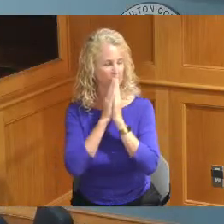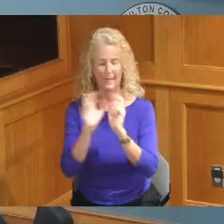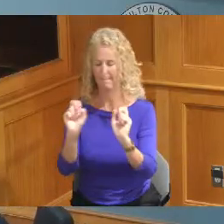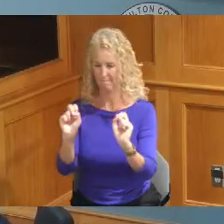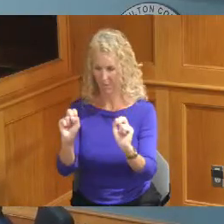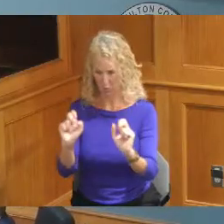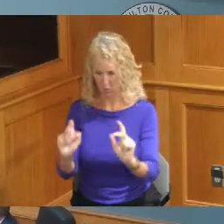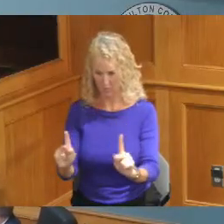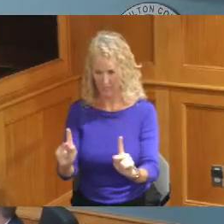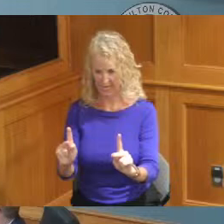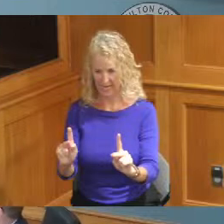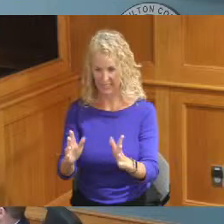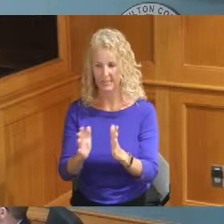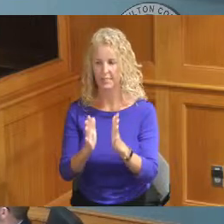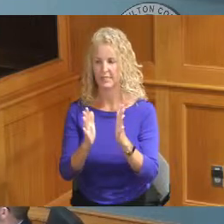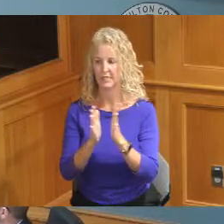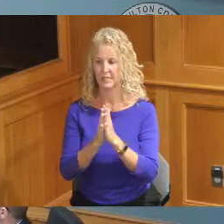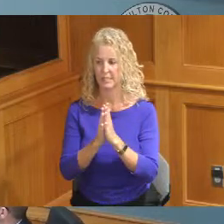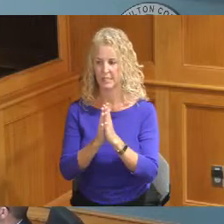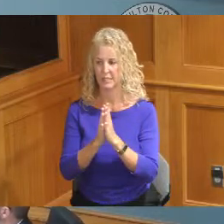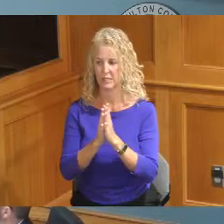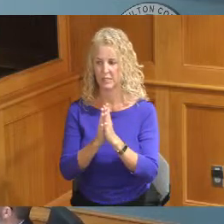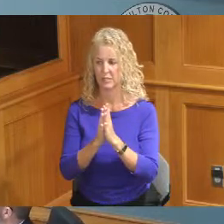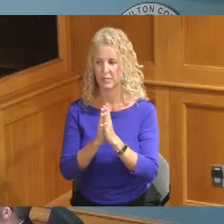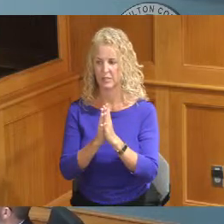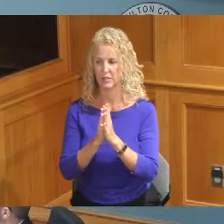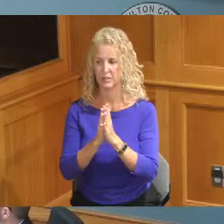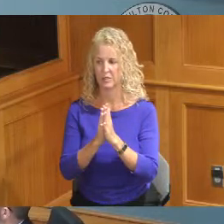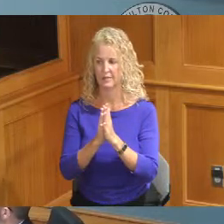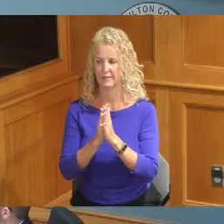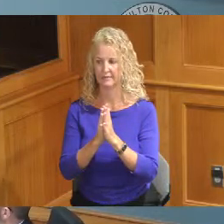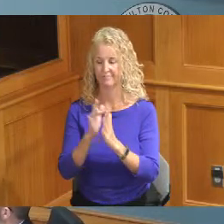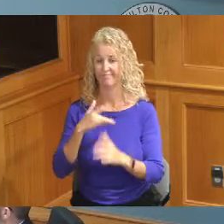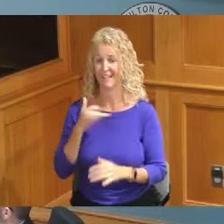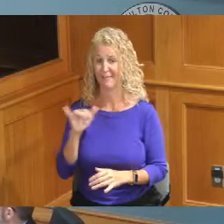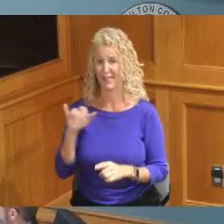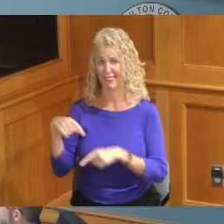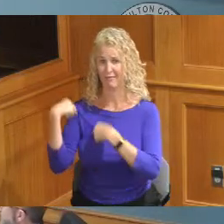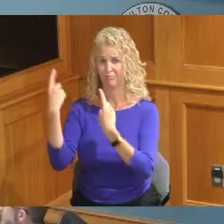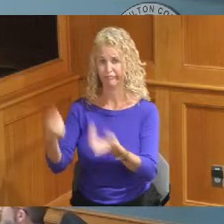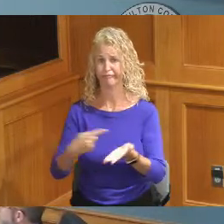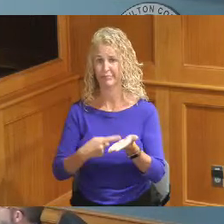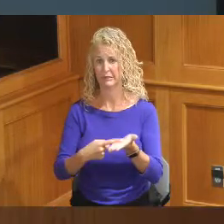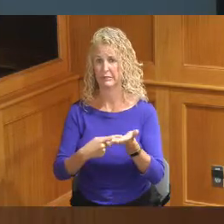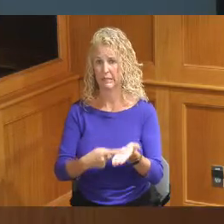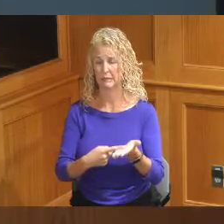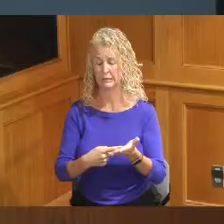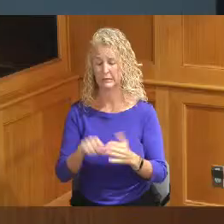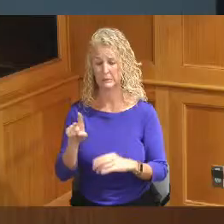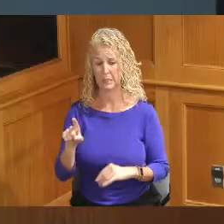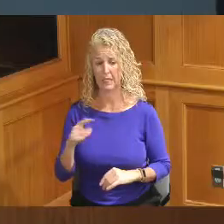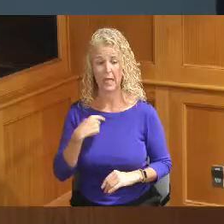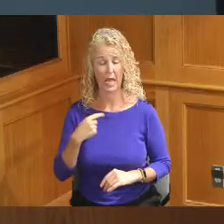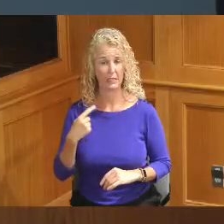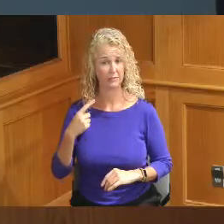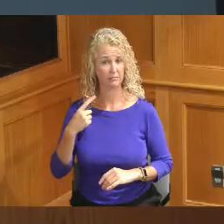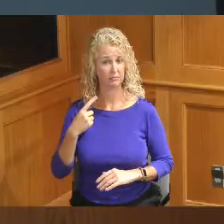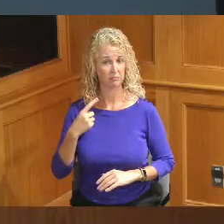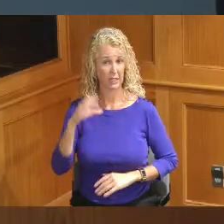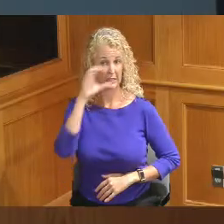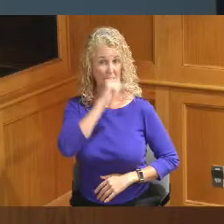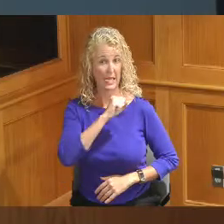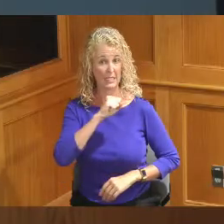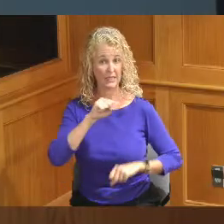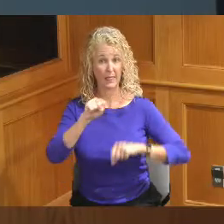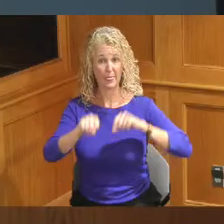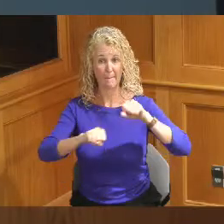good. We've talked about this. It's been quite some time since we talked about this, but I assume that the bike path